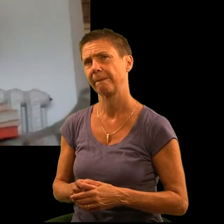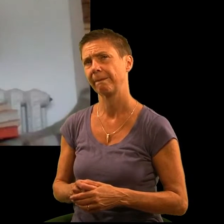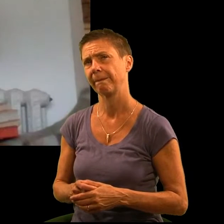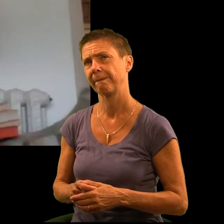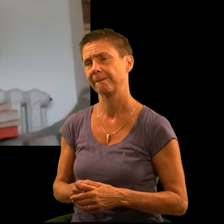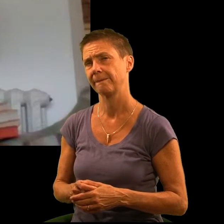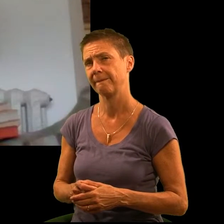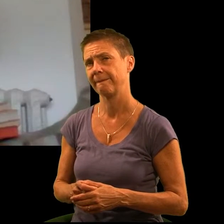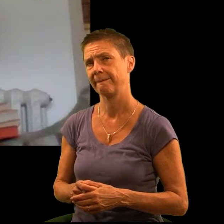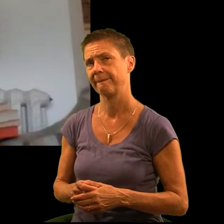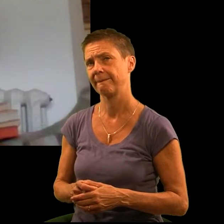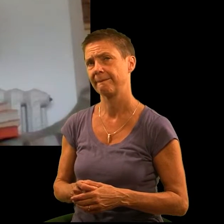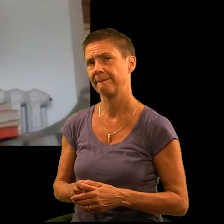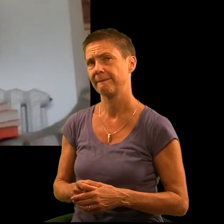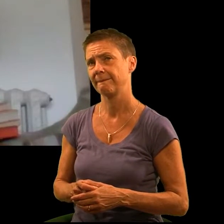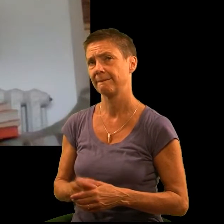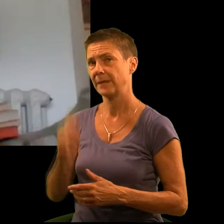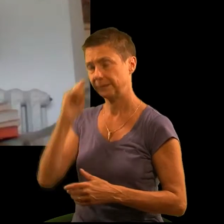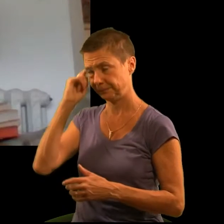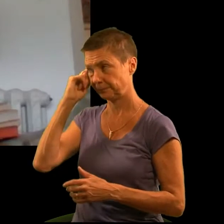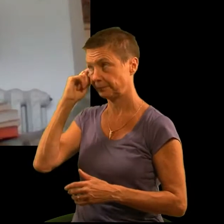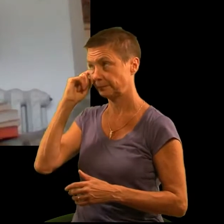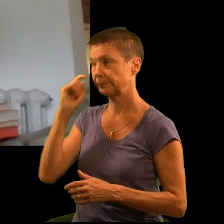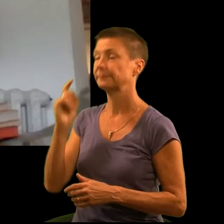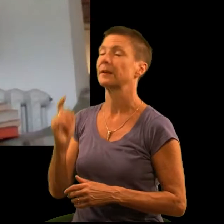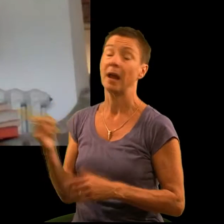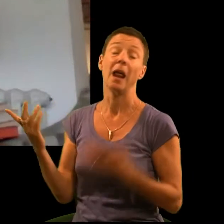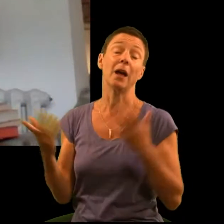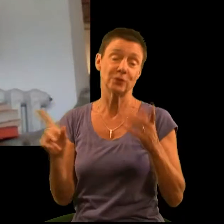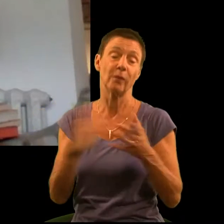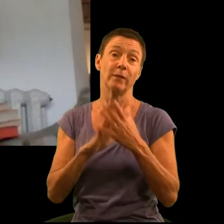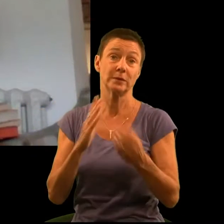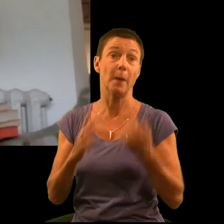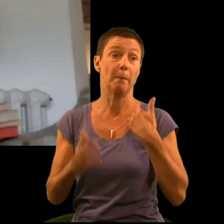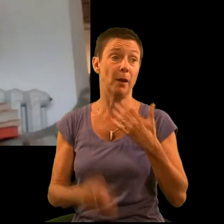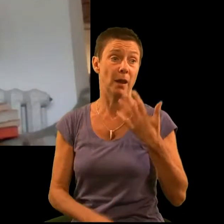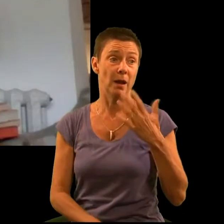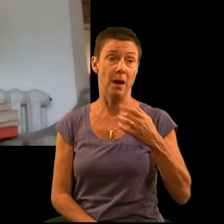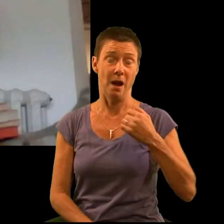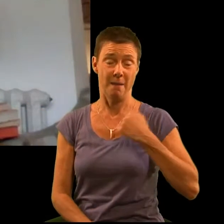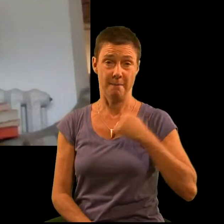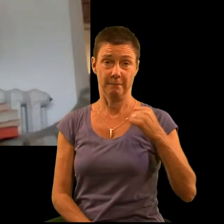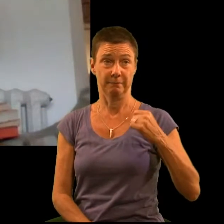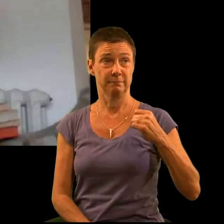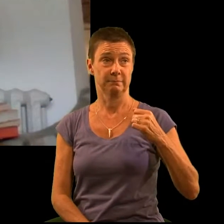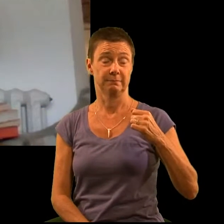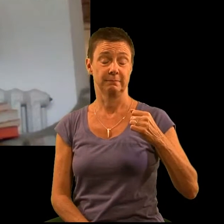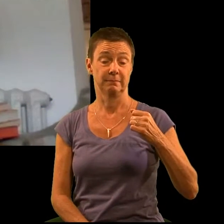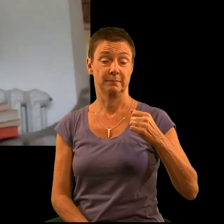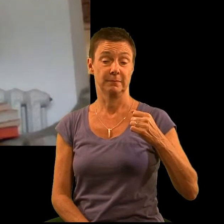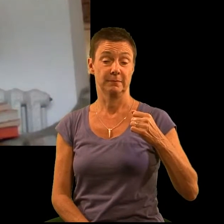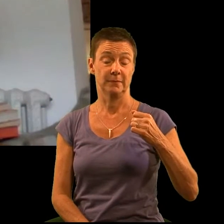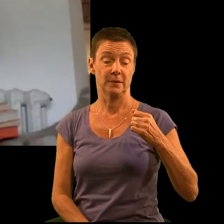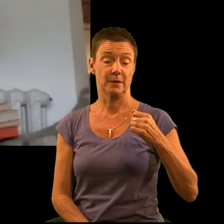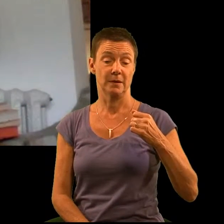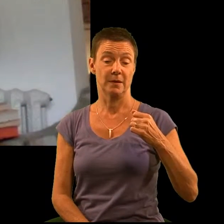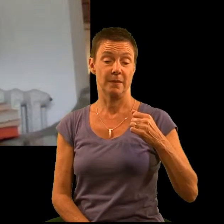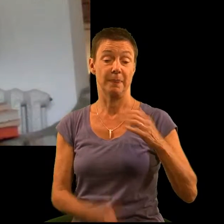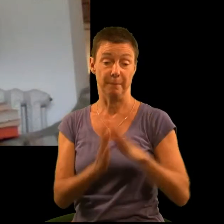here, I really did spend a lot of time on this island off the west coast of Scotland. That was a real place. That was the inspiration for the Isle of